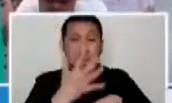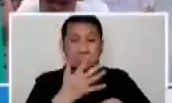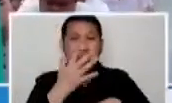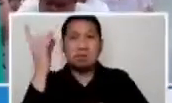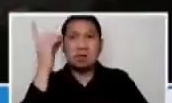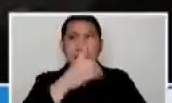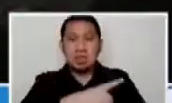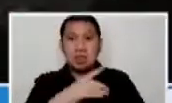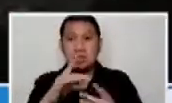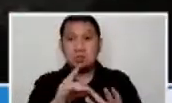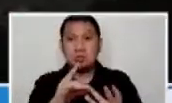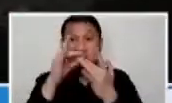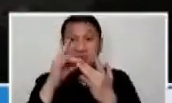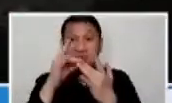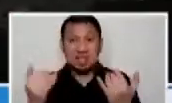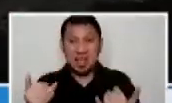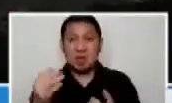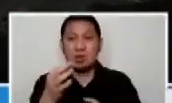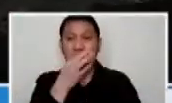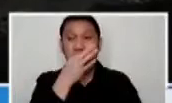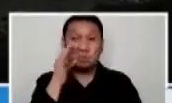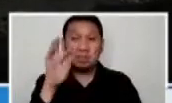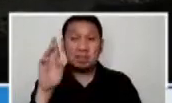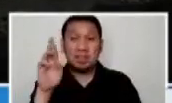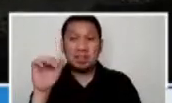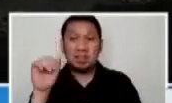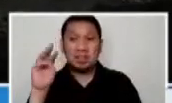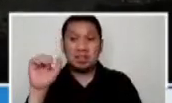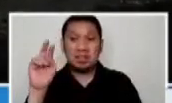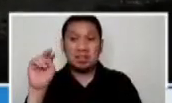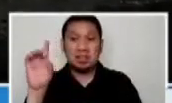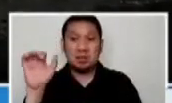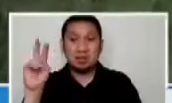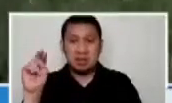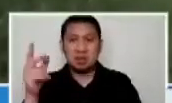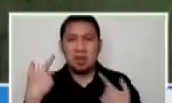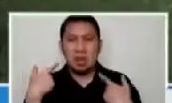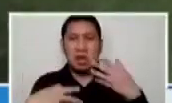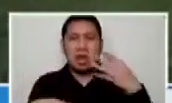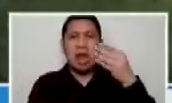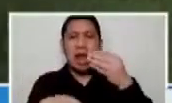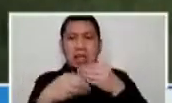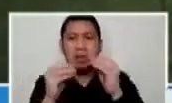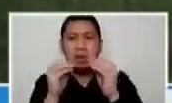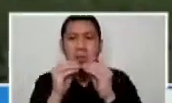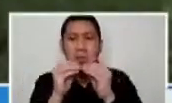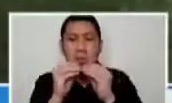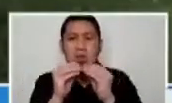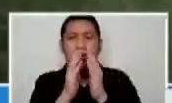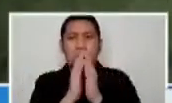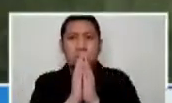authorities, and throughout the period ng Ramadan, sarado yung ating mga